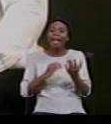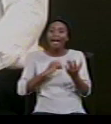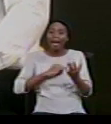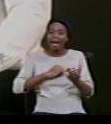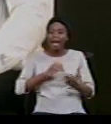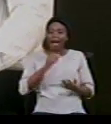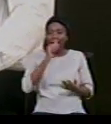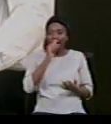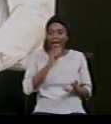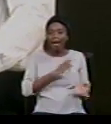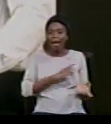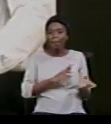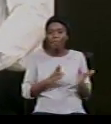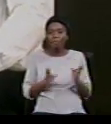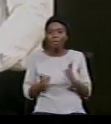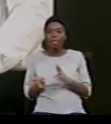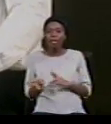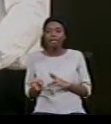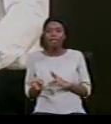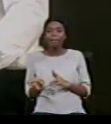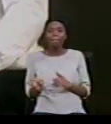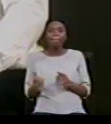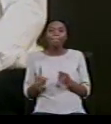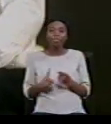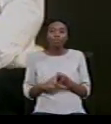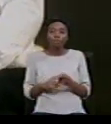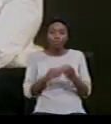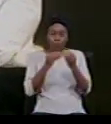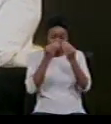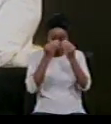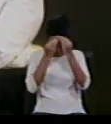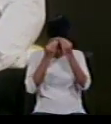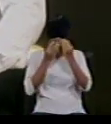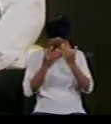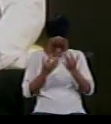obey. I am ready to